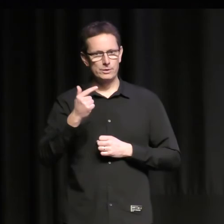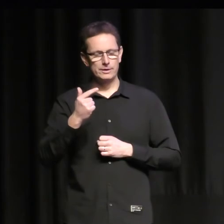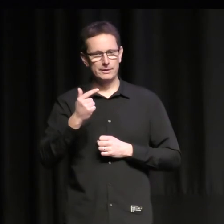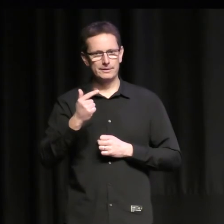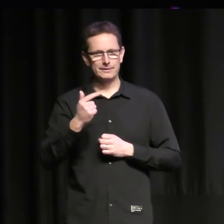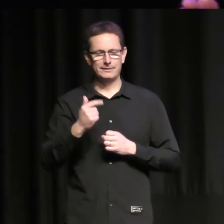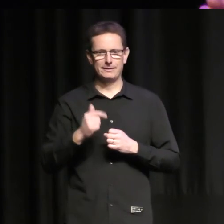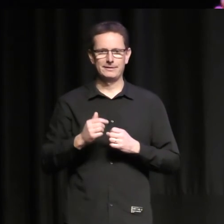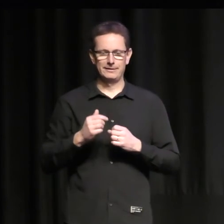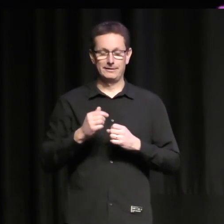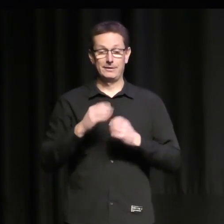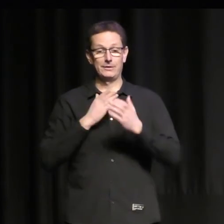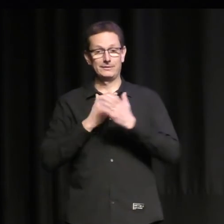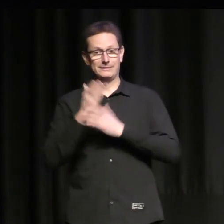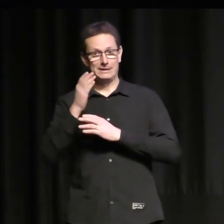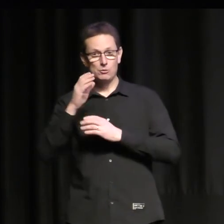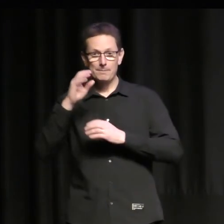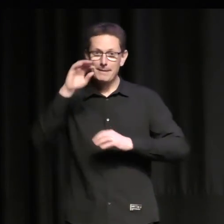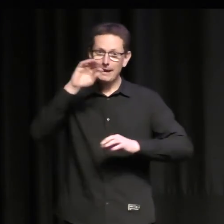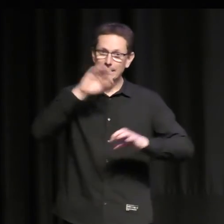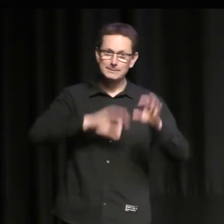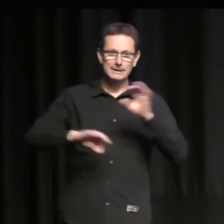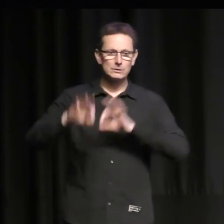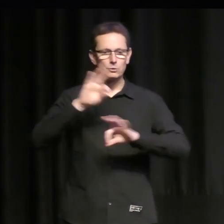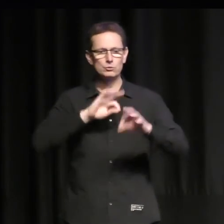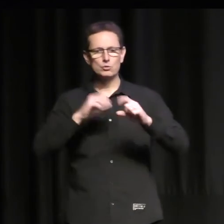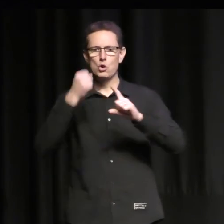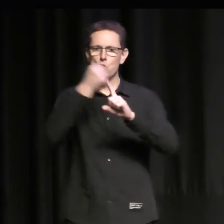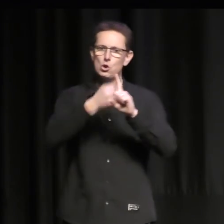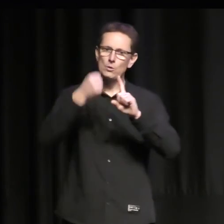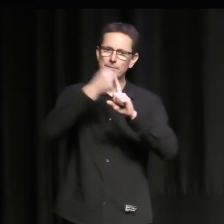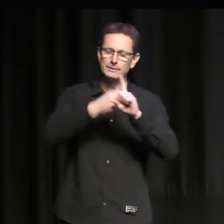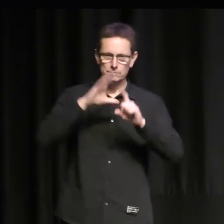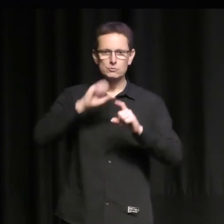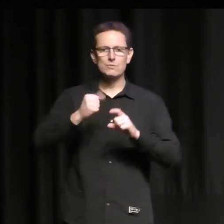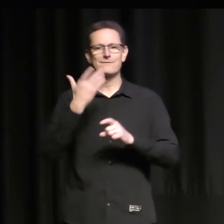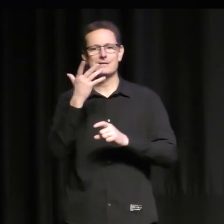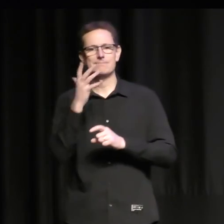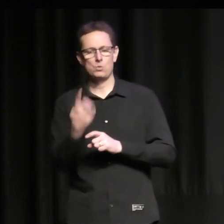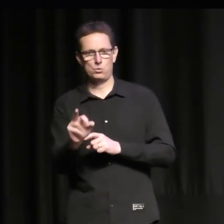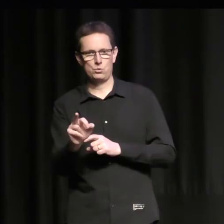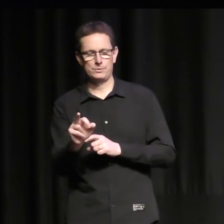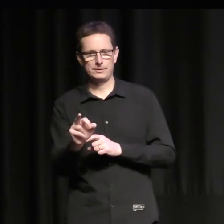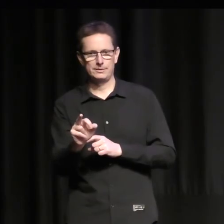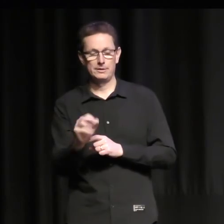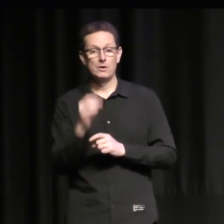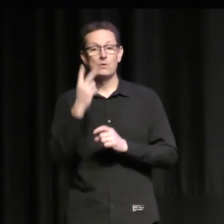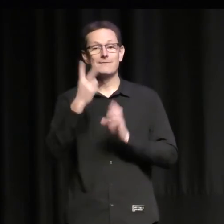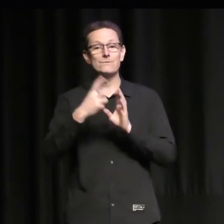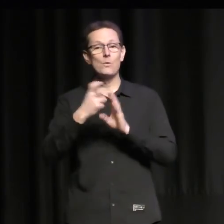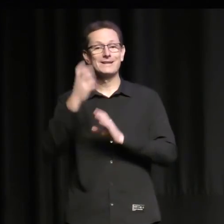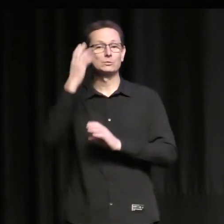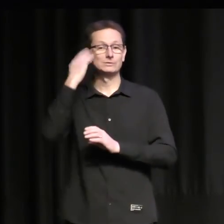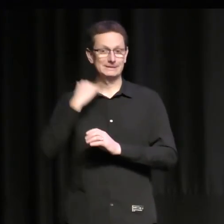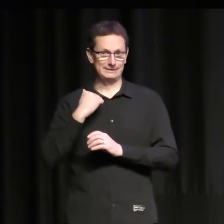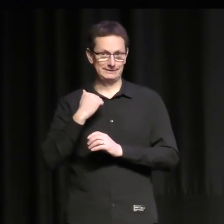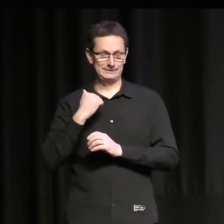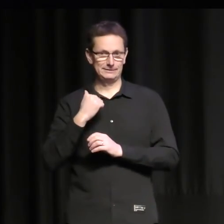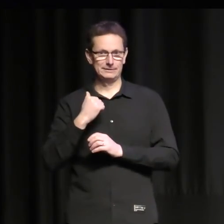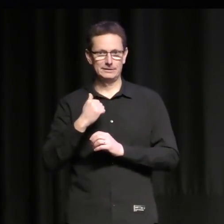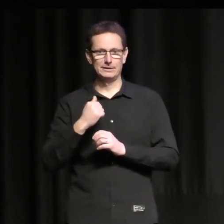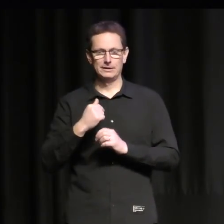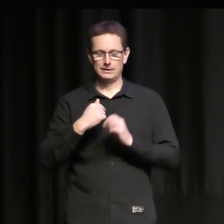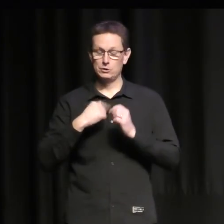through experimentation, through lobbying, it took us 5 years. And 2 weeks ago, I get